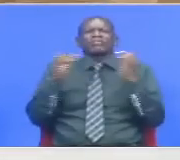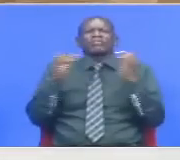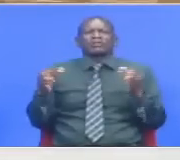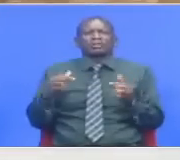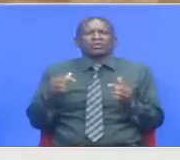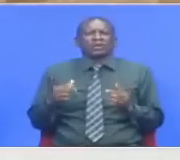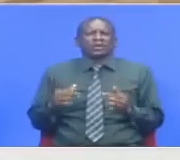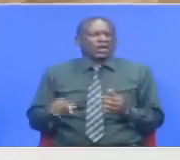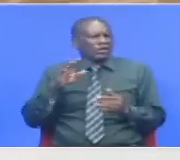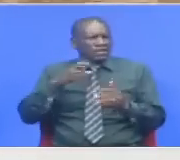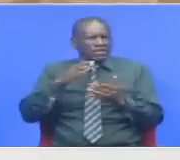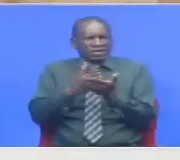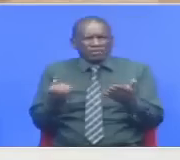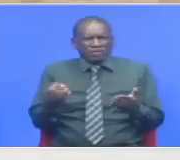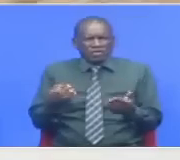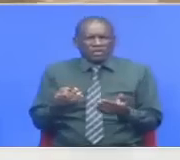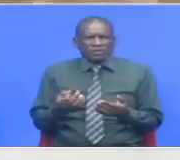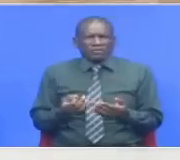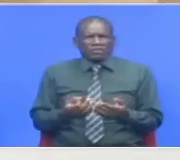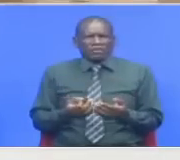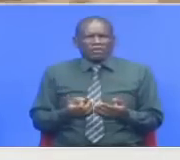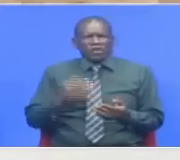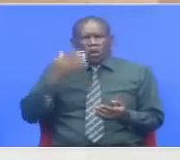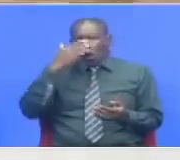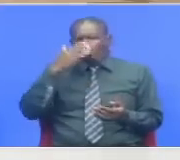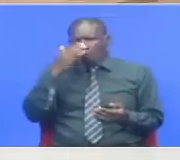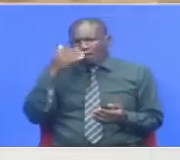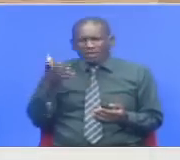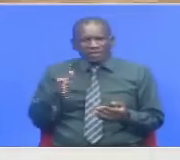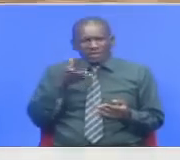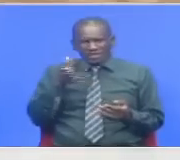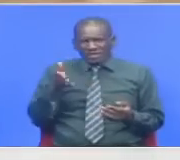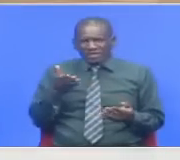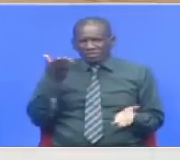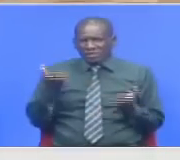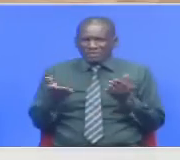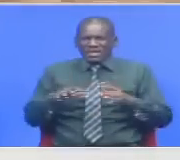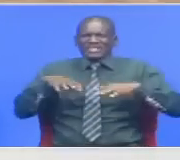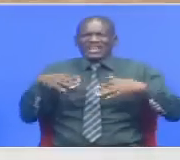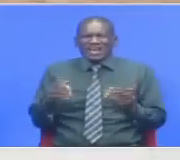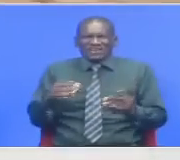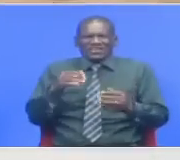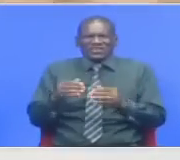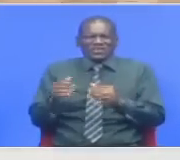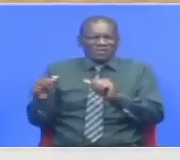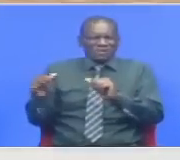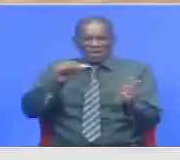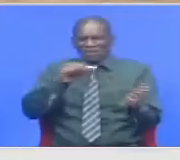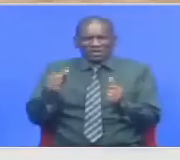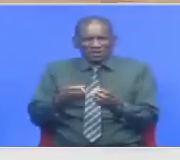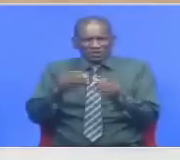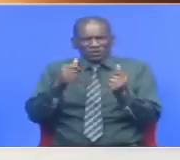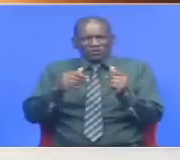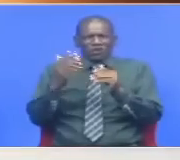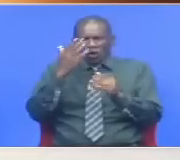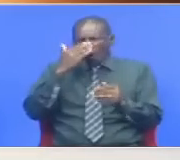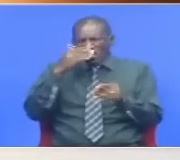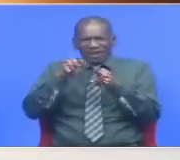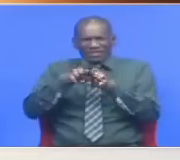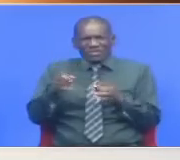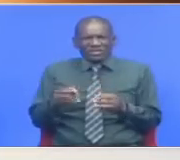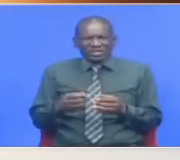heard about some of the circulating homa. And that, perhaps, is how you deal with the homa.